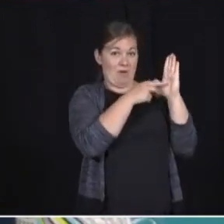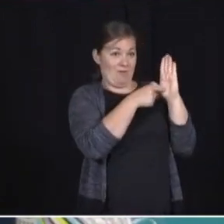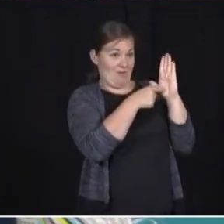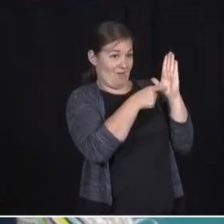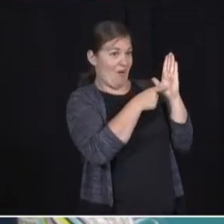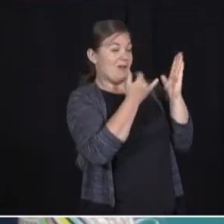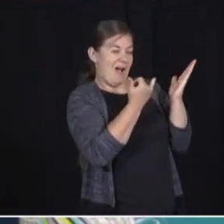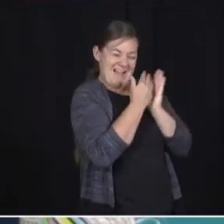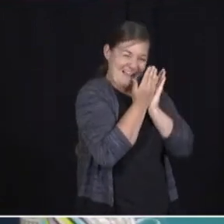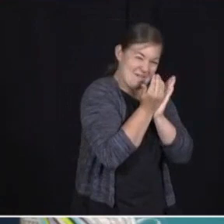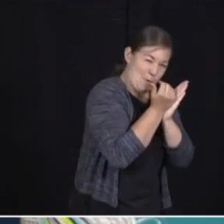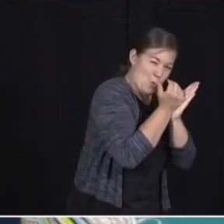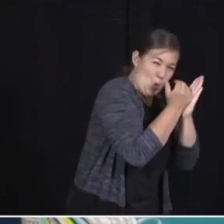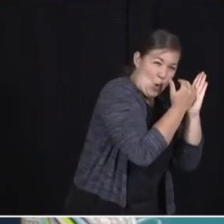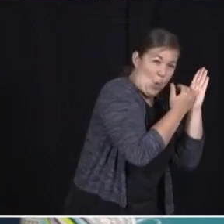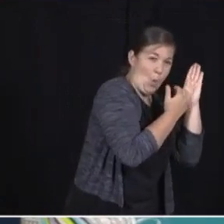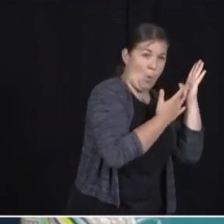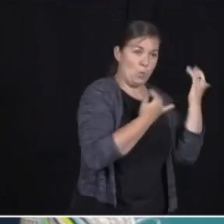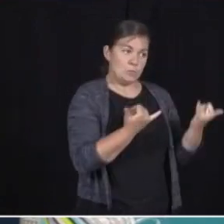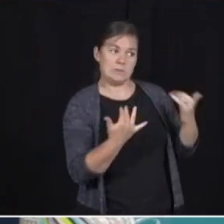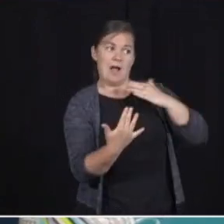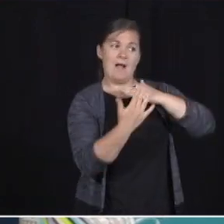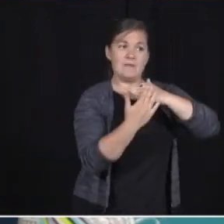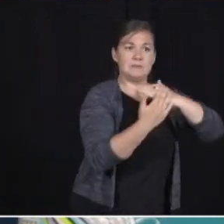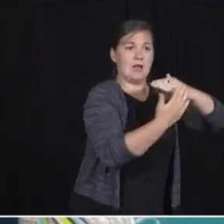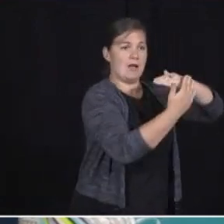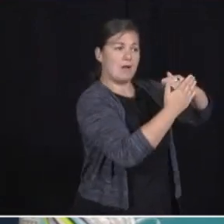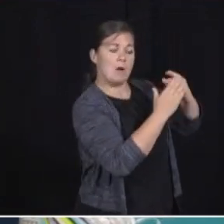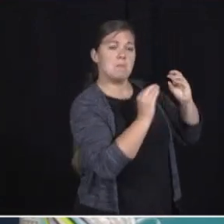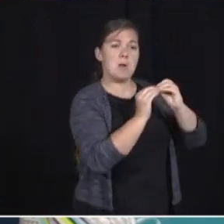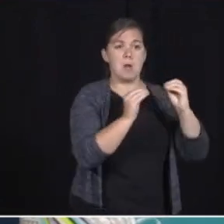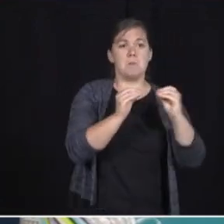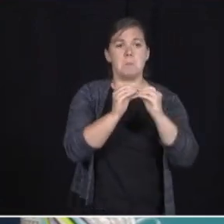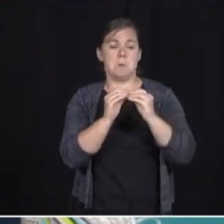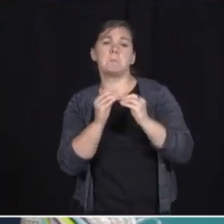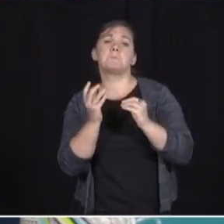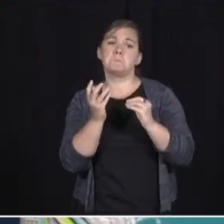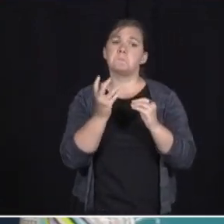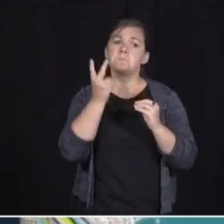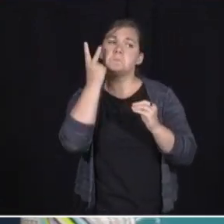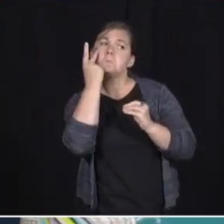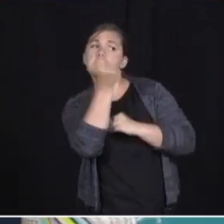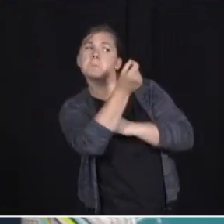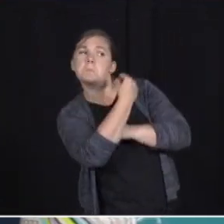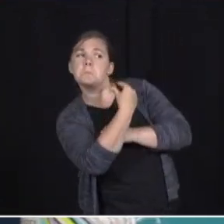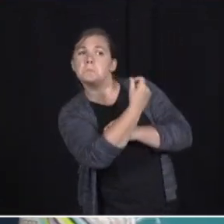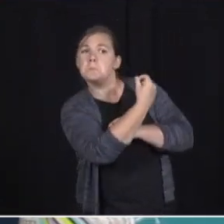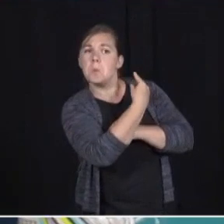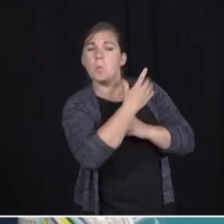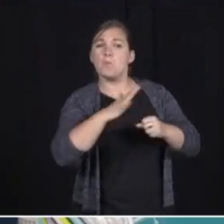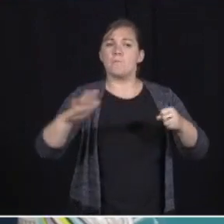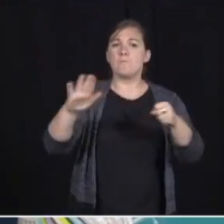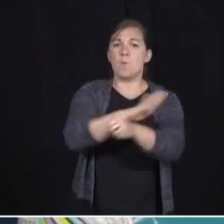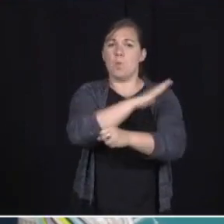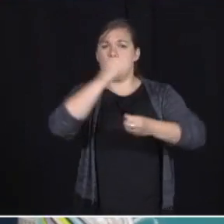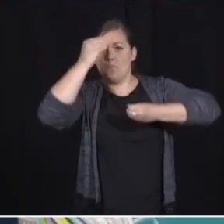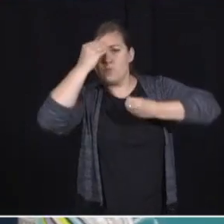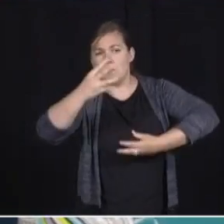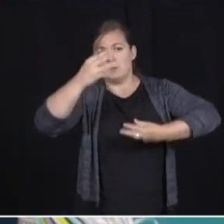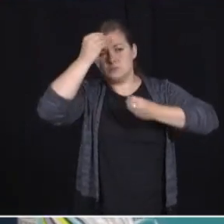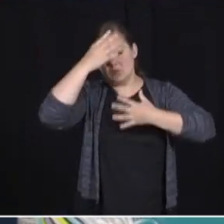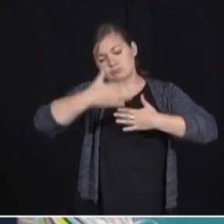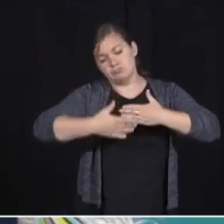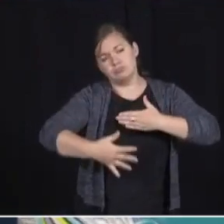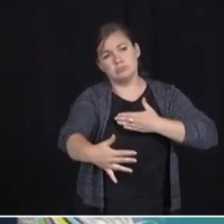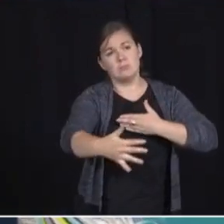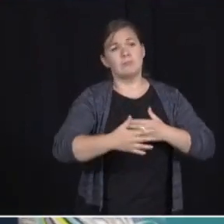be briefed today. I've been briefed a little bit on it right now before, but we need a full briefing on that, and then we'll be able to come out. But I don't